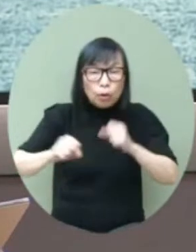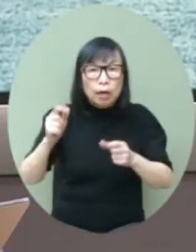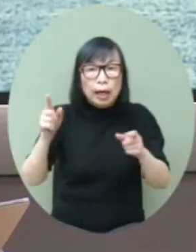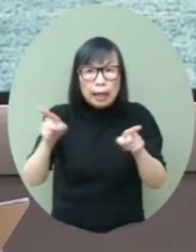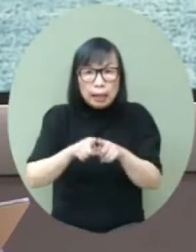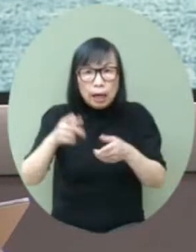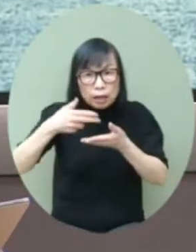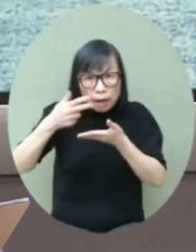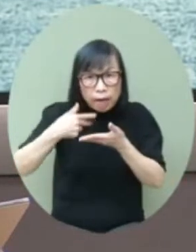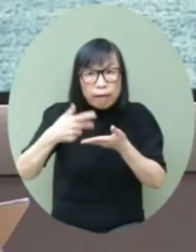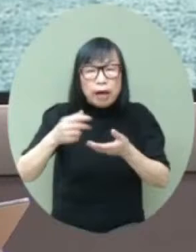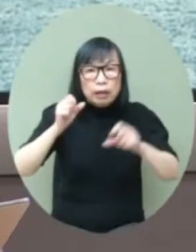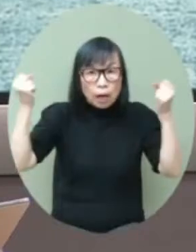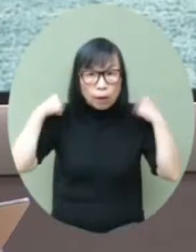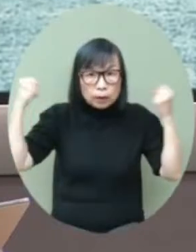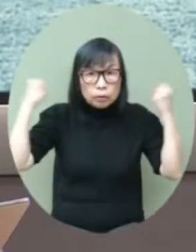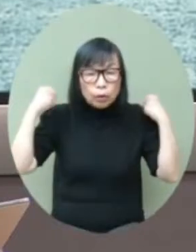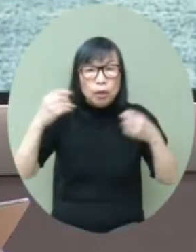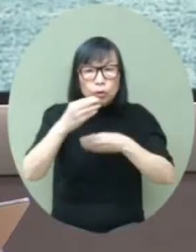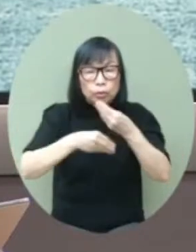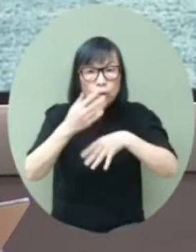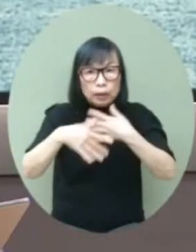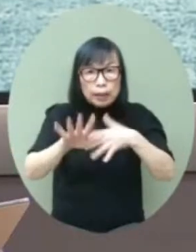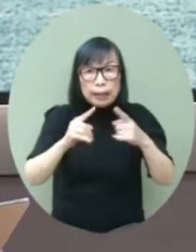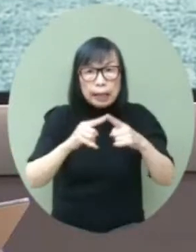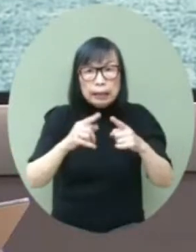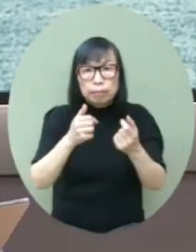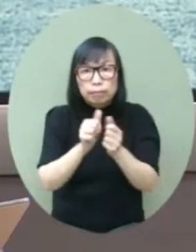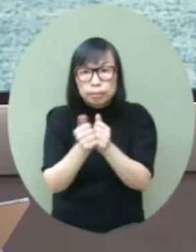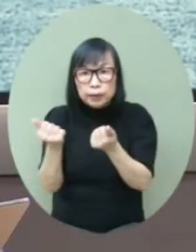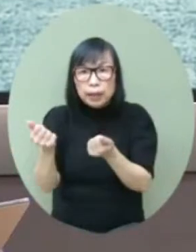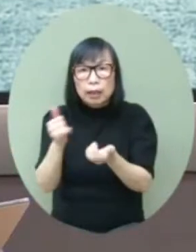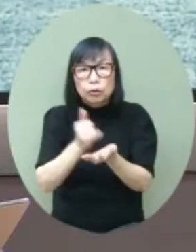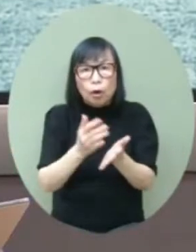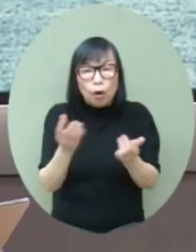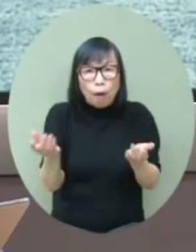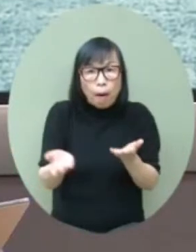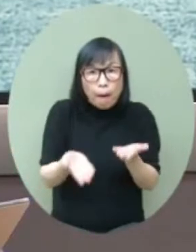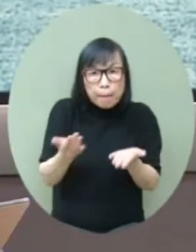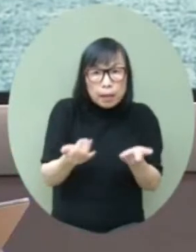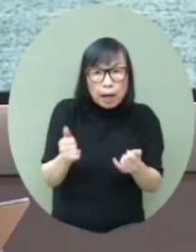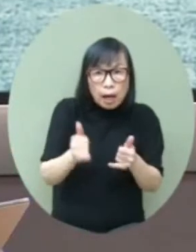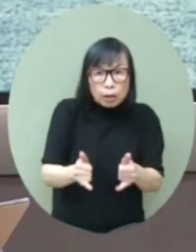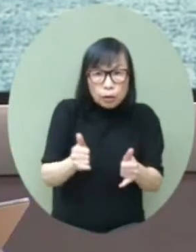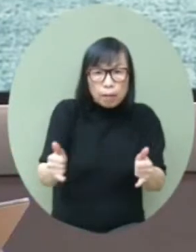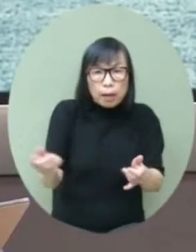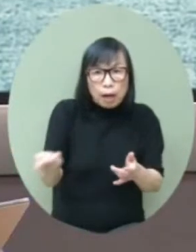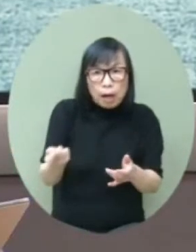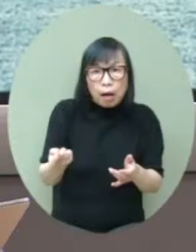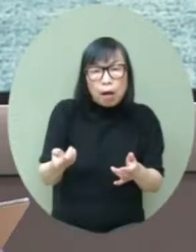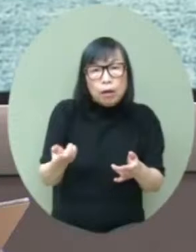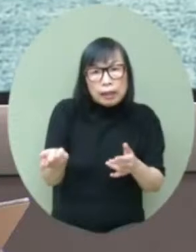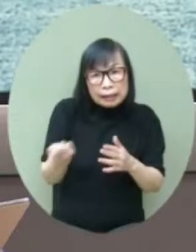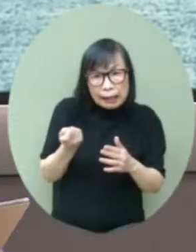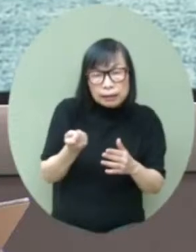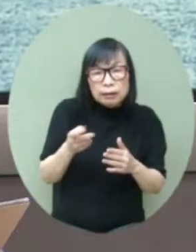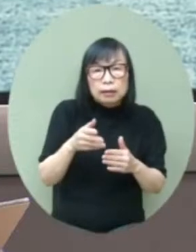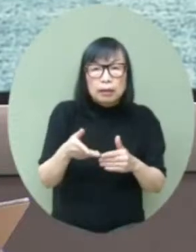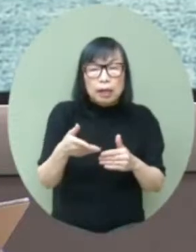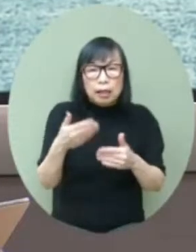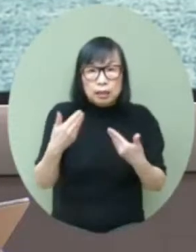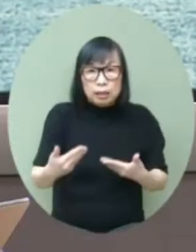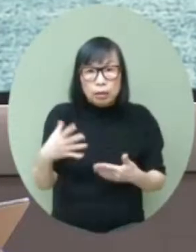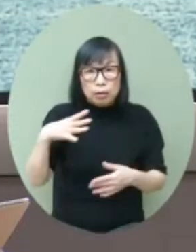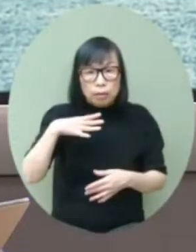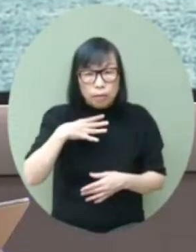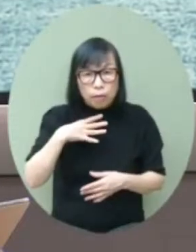some, activities with her friends, exercising together and so on. And also the person infected were sitting